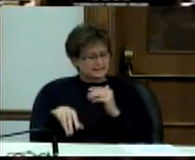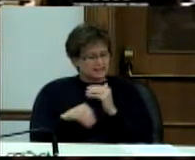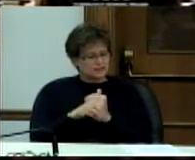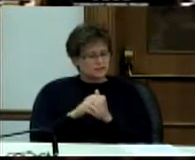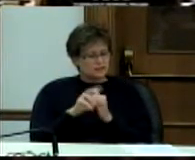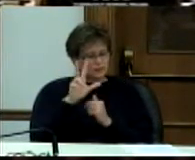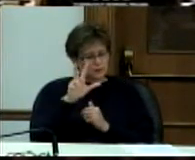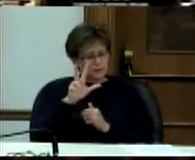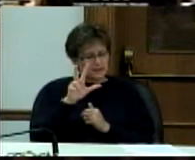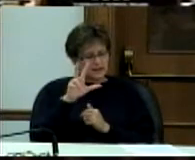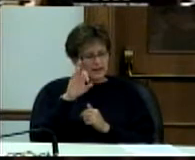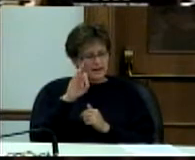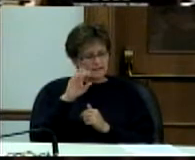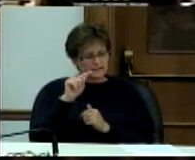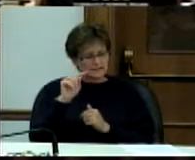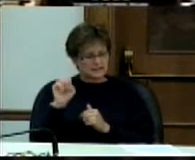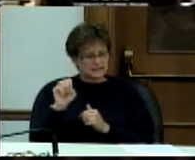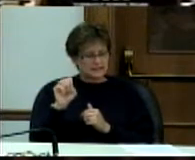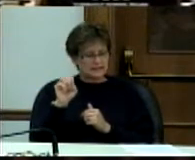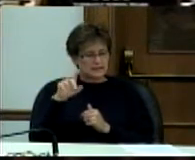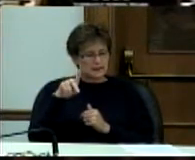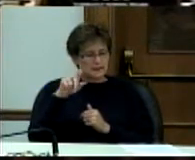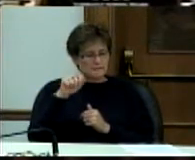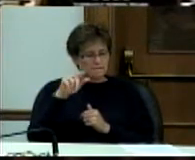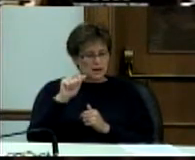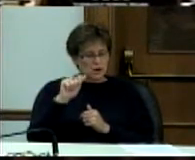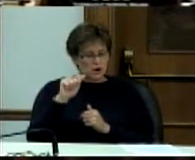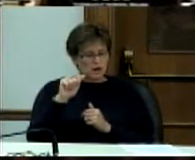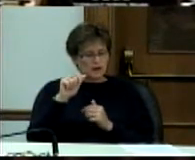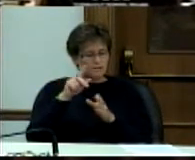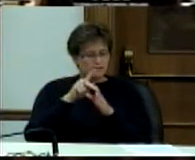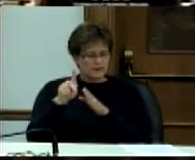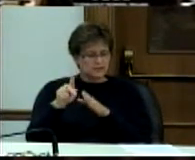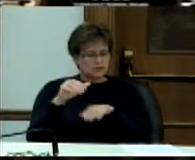6, addition of 3 FTE paraprofessionals at the elementary level.